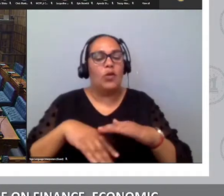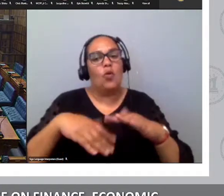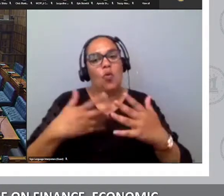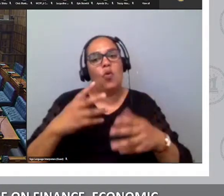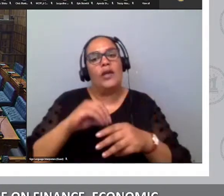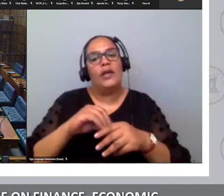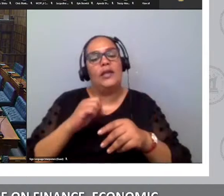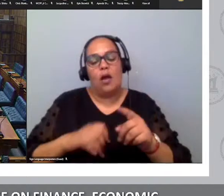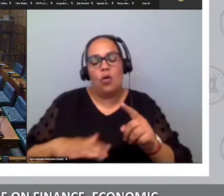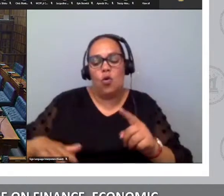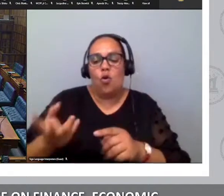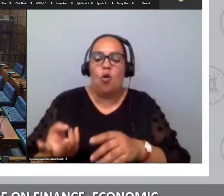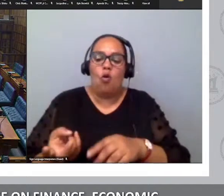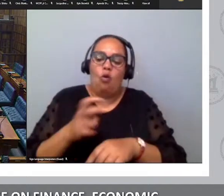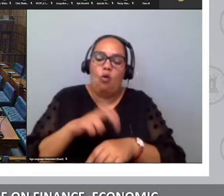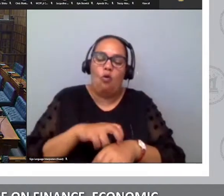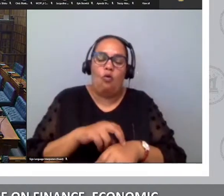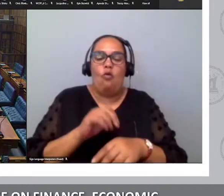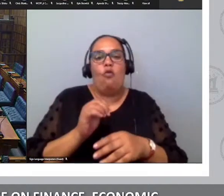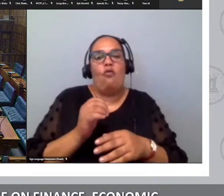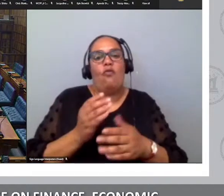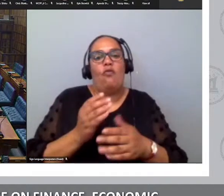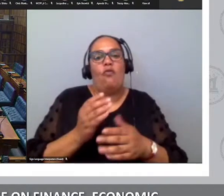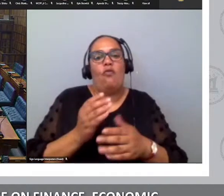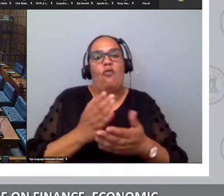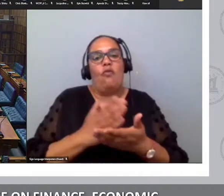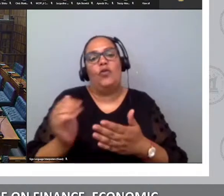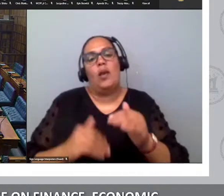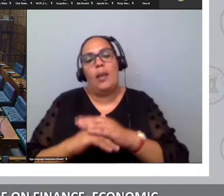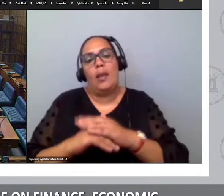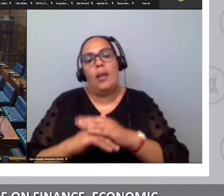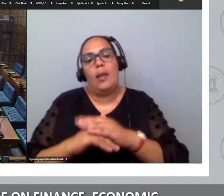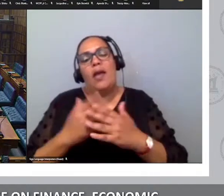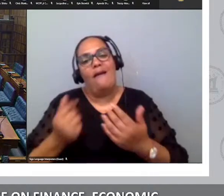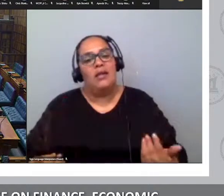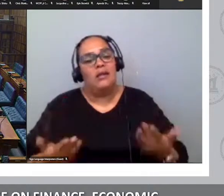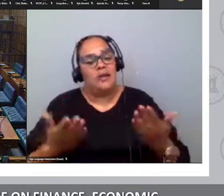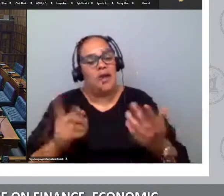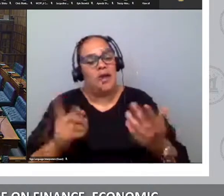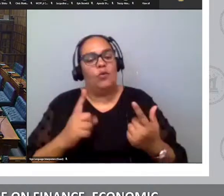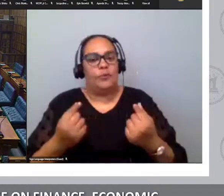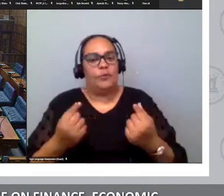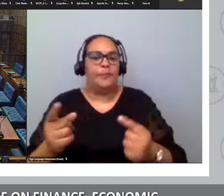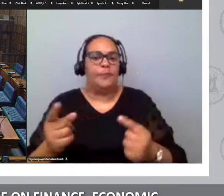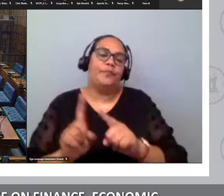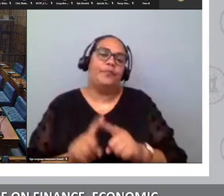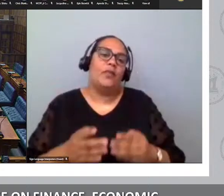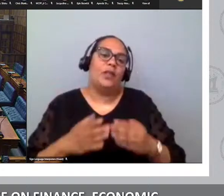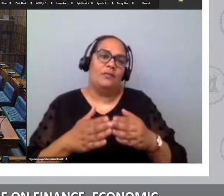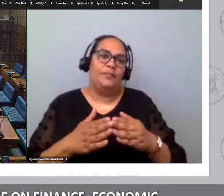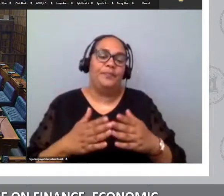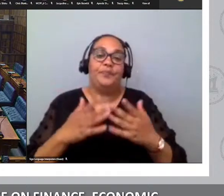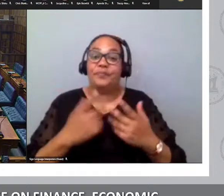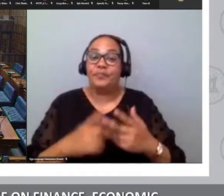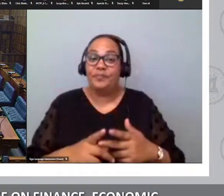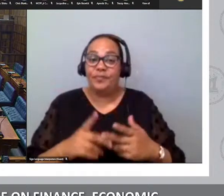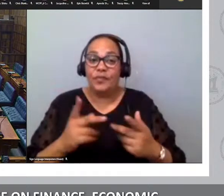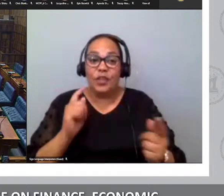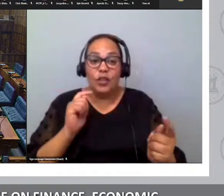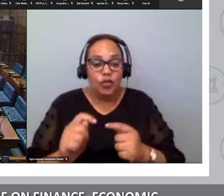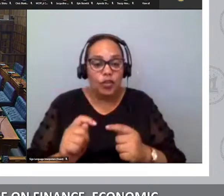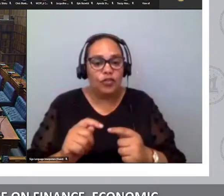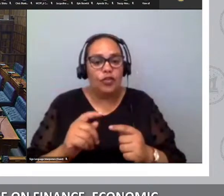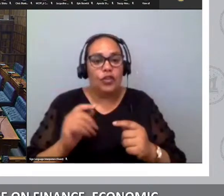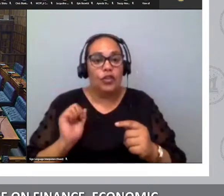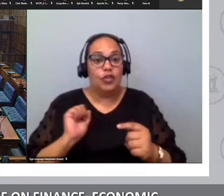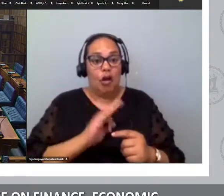area or off Port limits and they are then ser services that are rendered to these vessels either for crew changes or then for